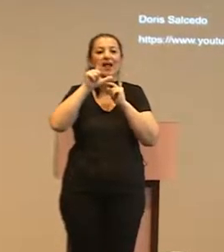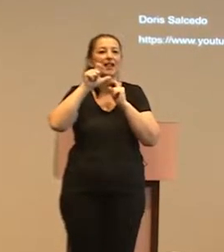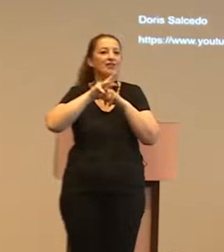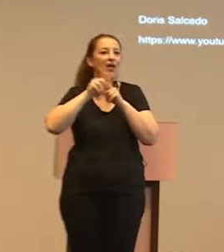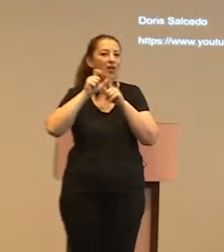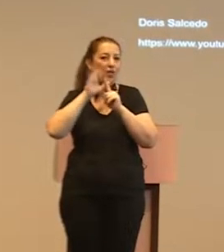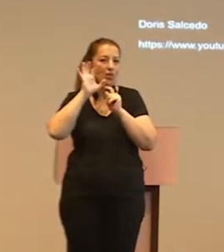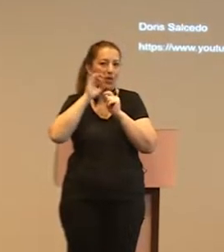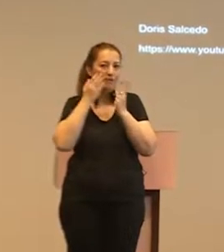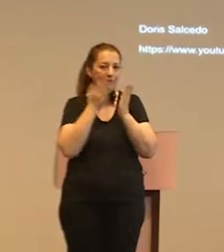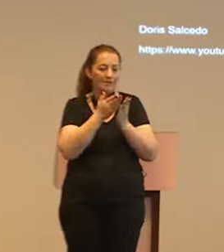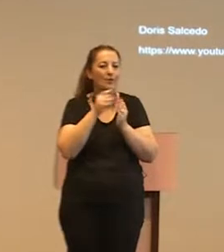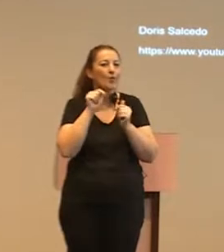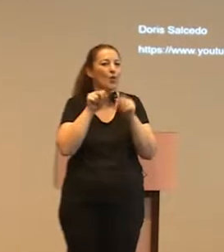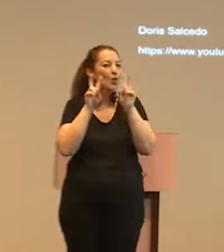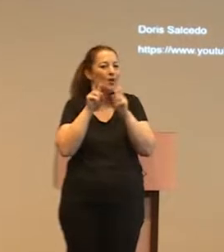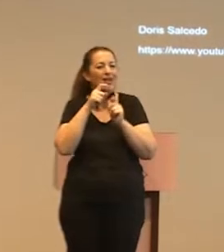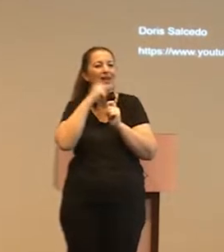example